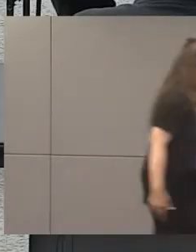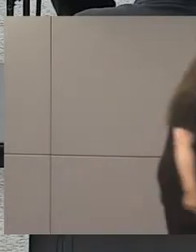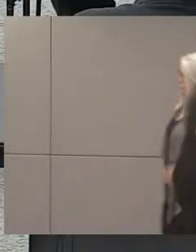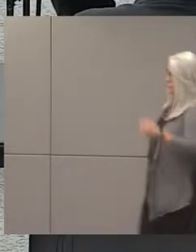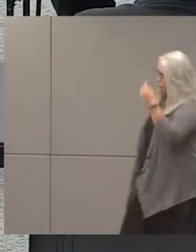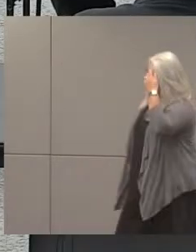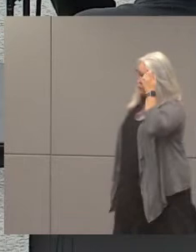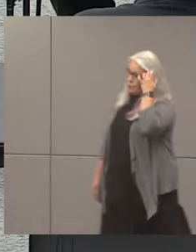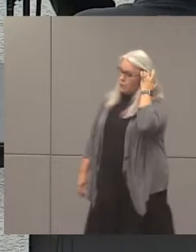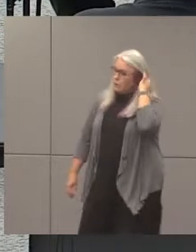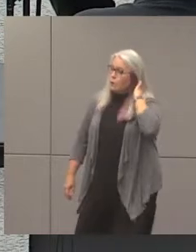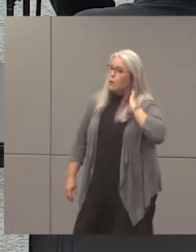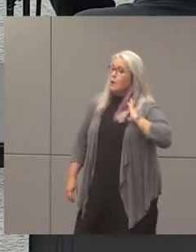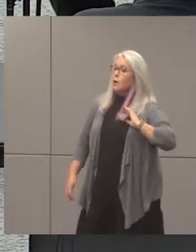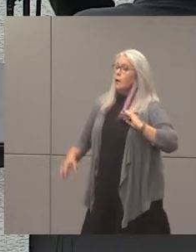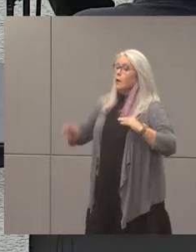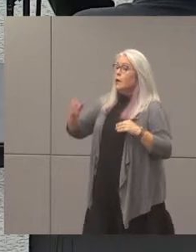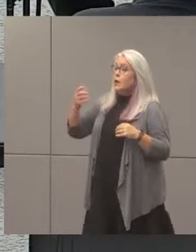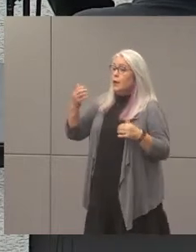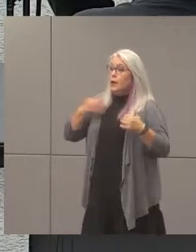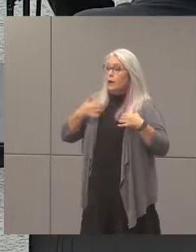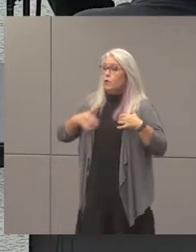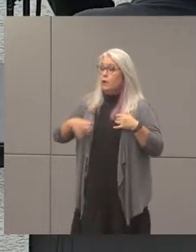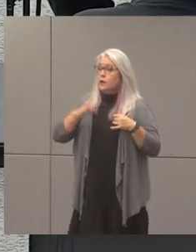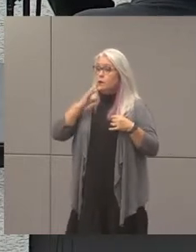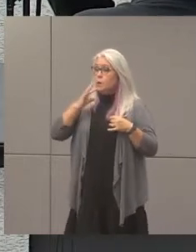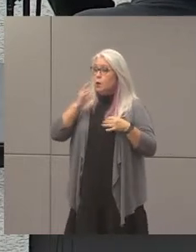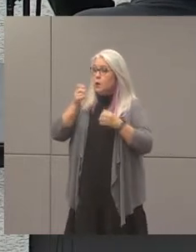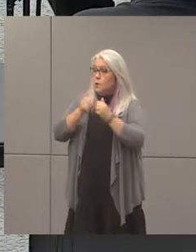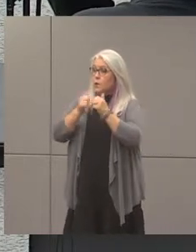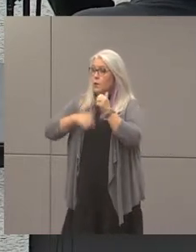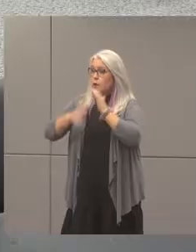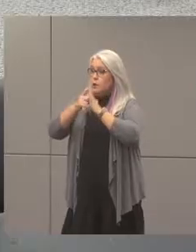Had we talked with an attorney about this?